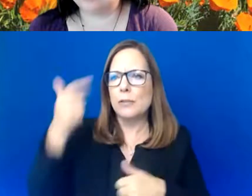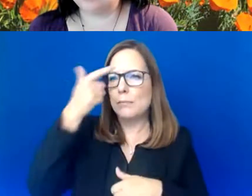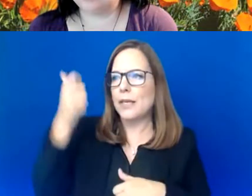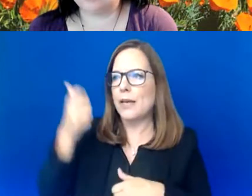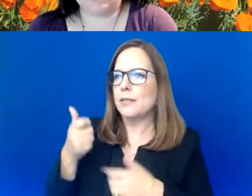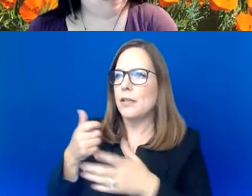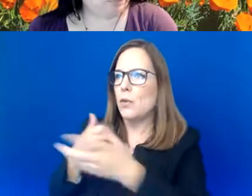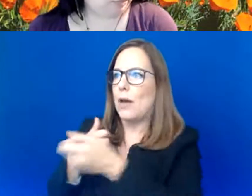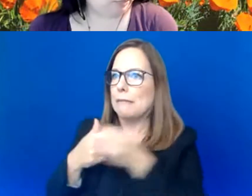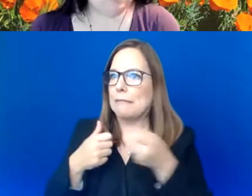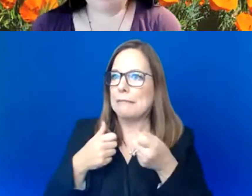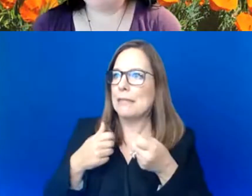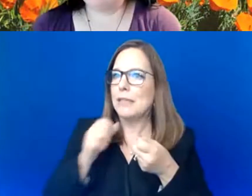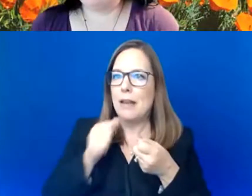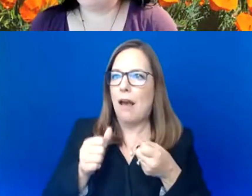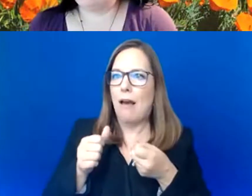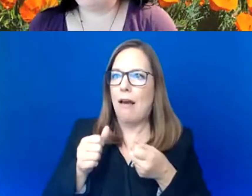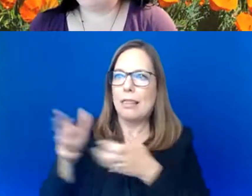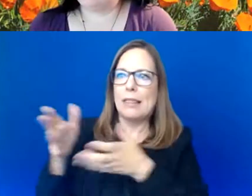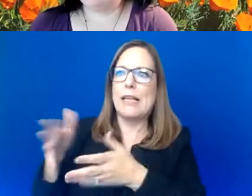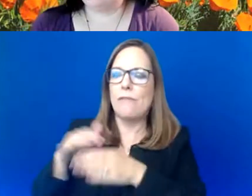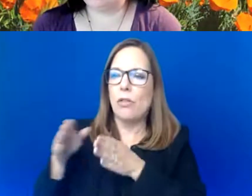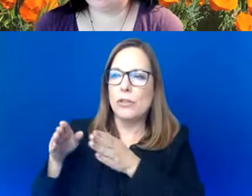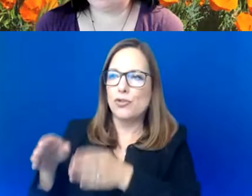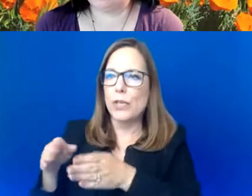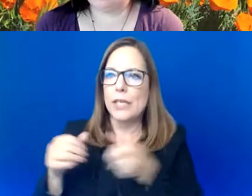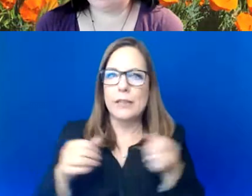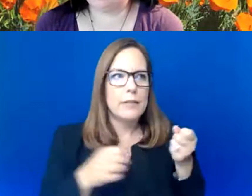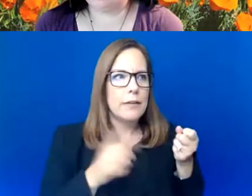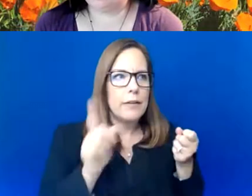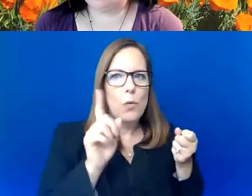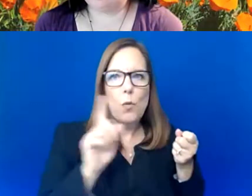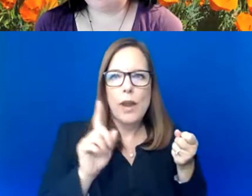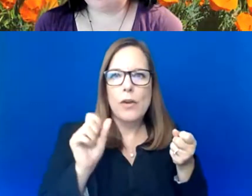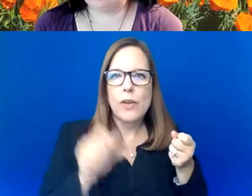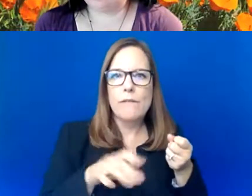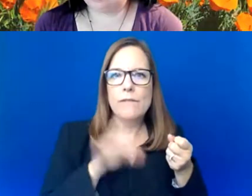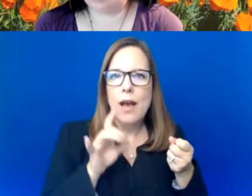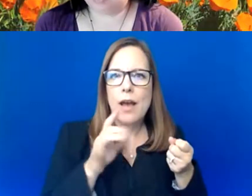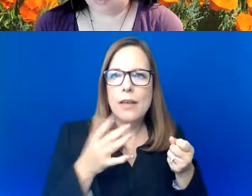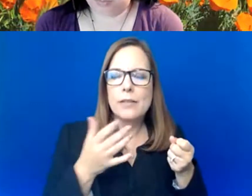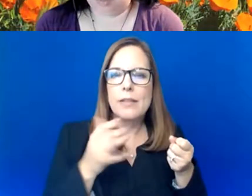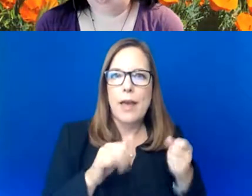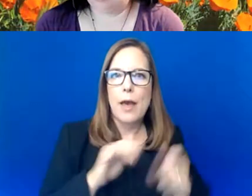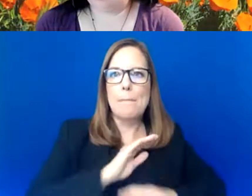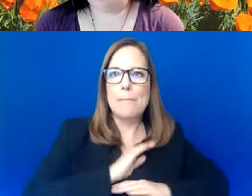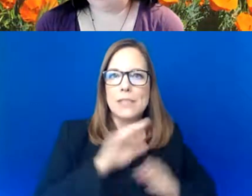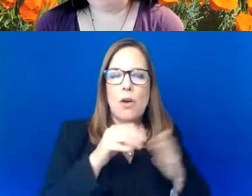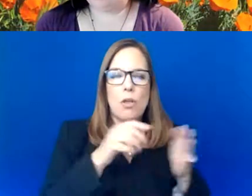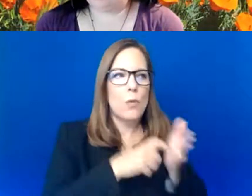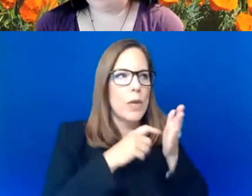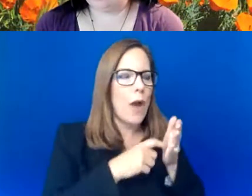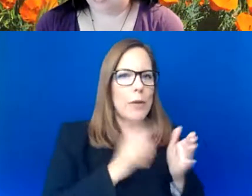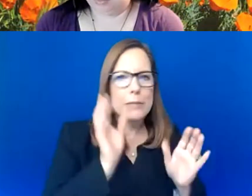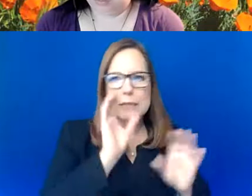place that meets all of the requirements, but it doesn't mean you can't have an area that is specially set up to meet or